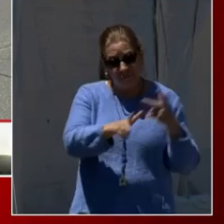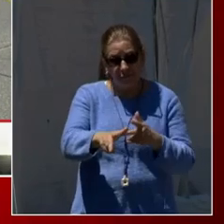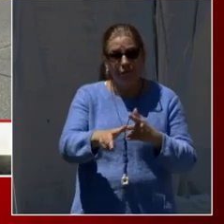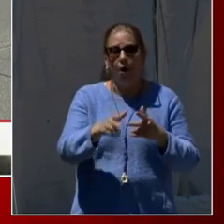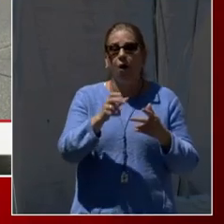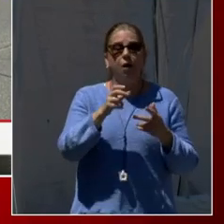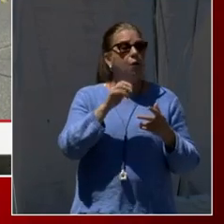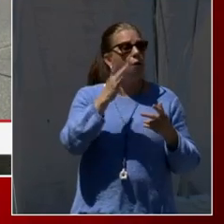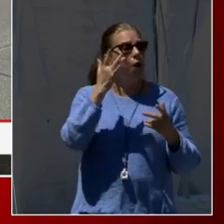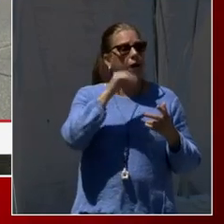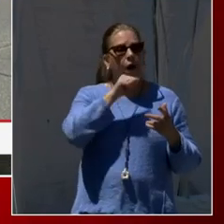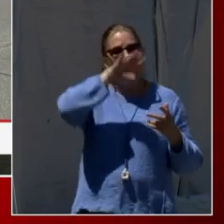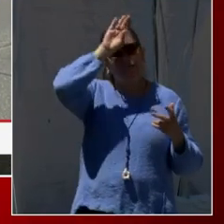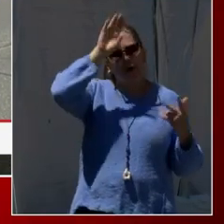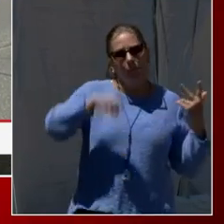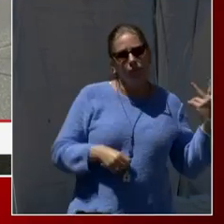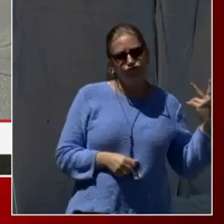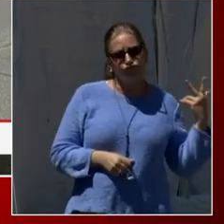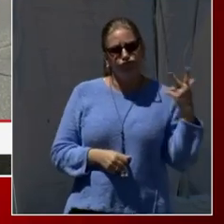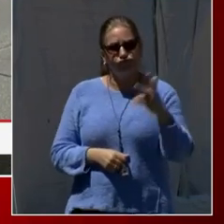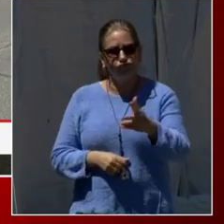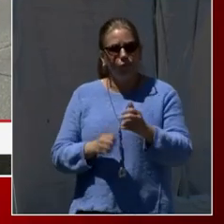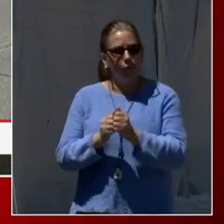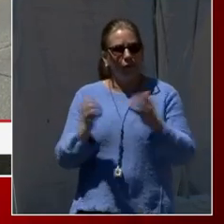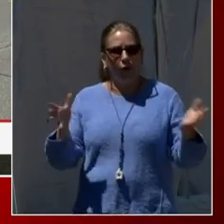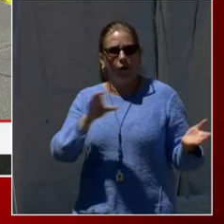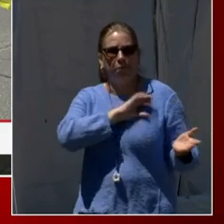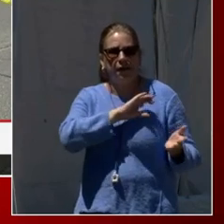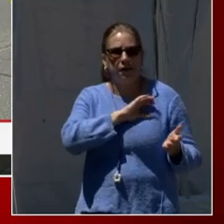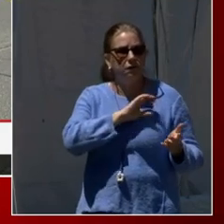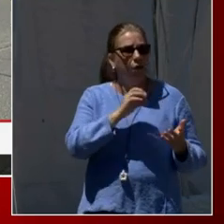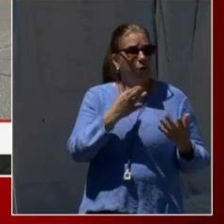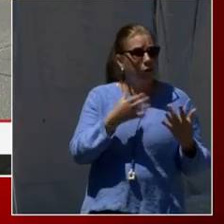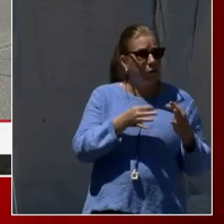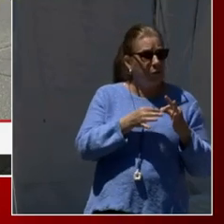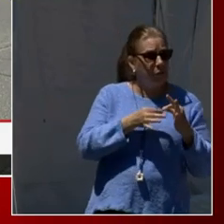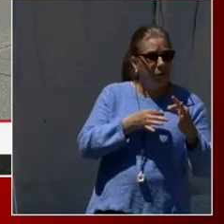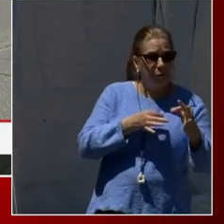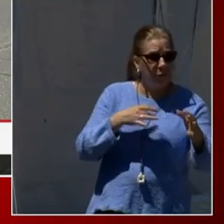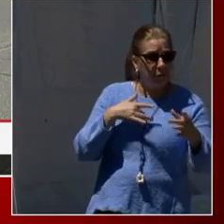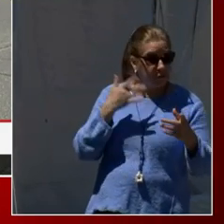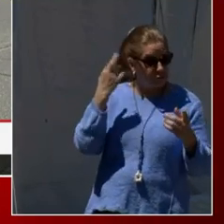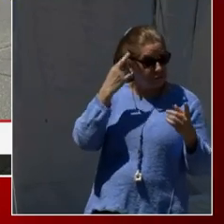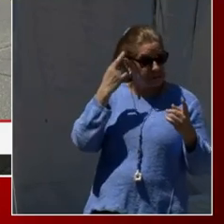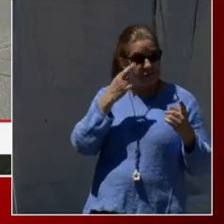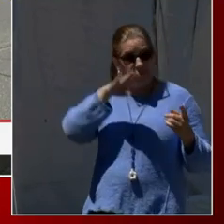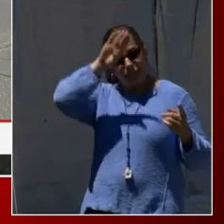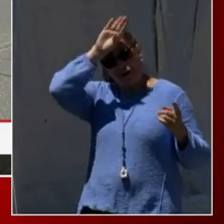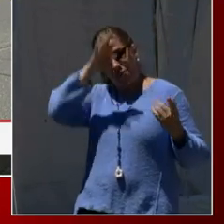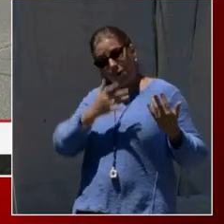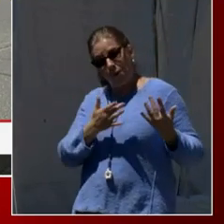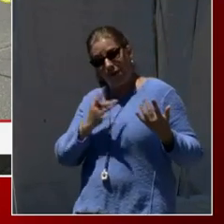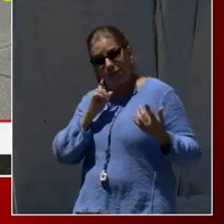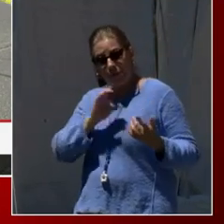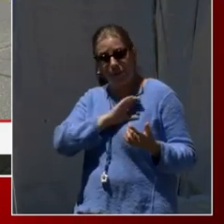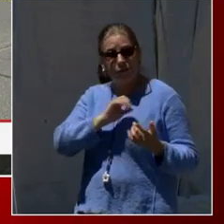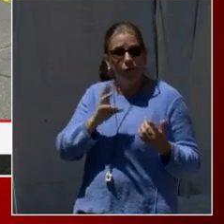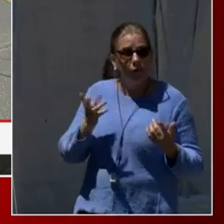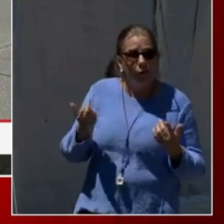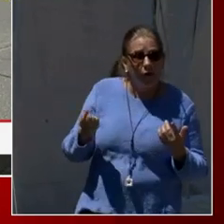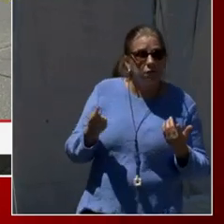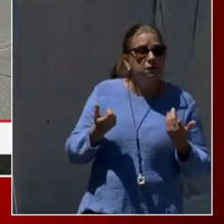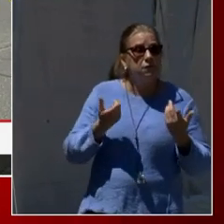that fire at St. John's for one reason or another because of the protesters or the looters, damagers, arsonists, what